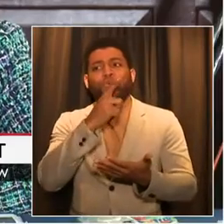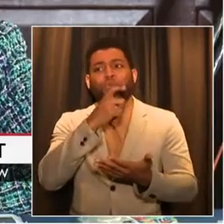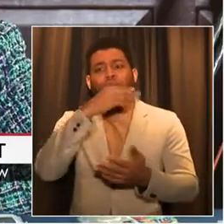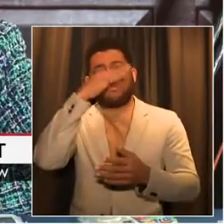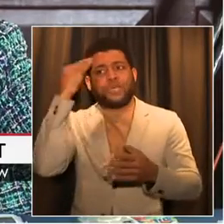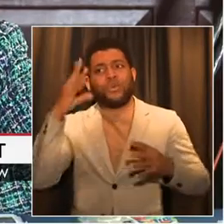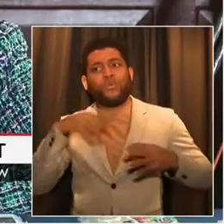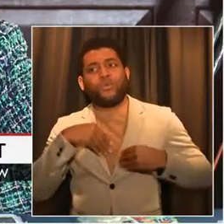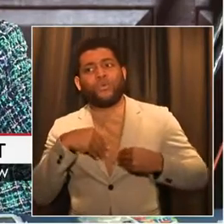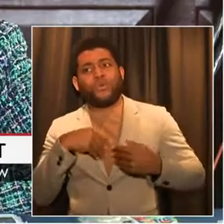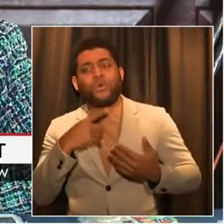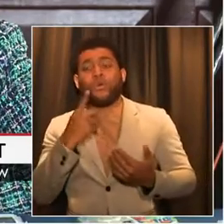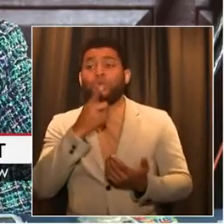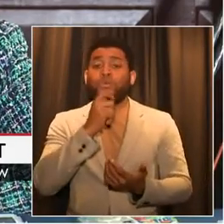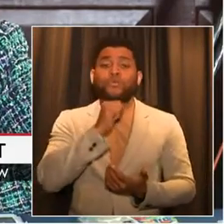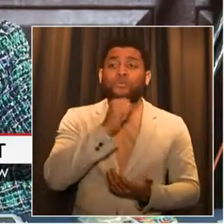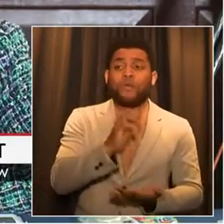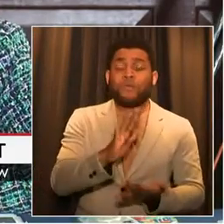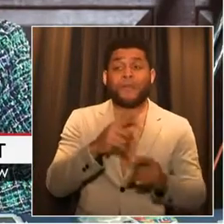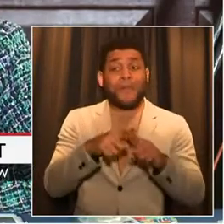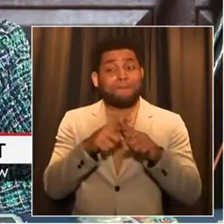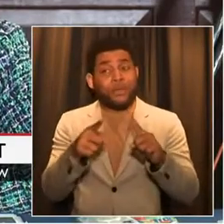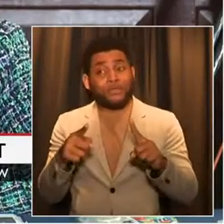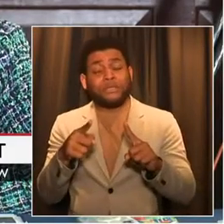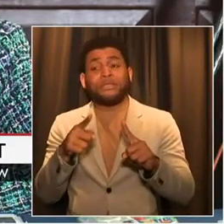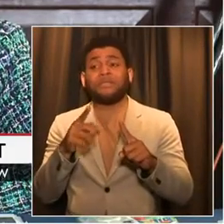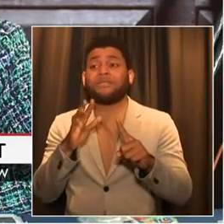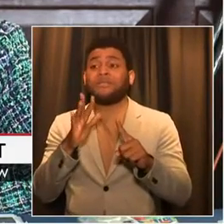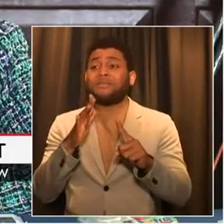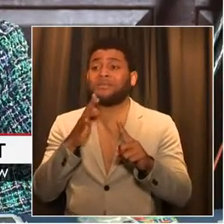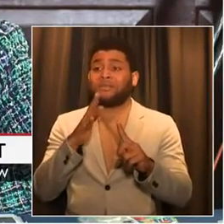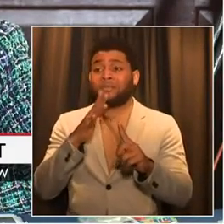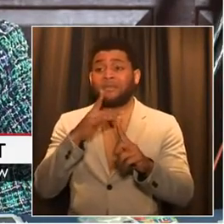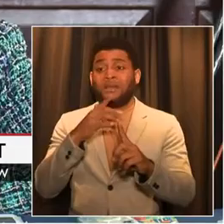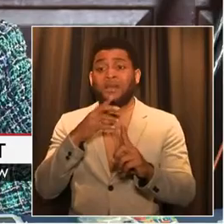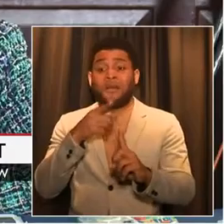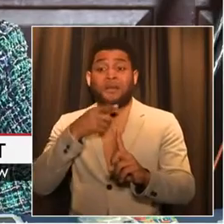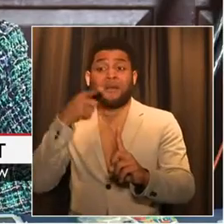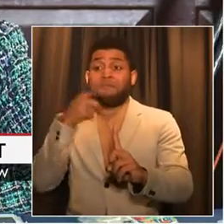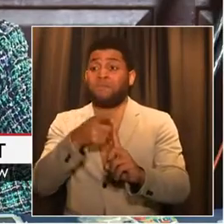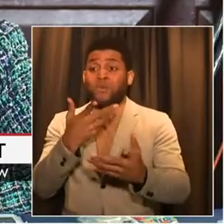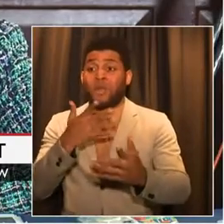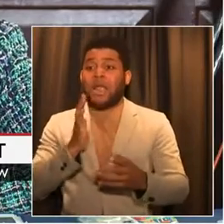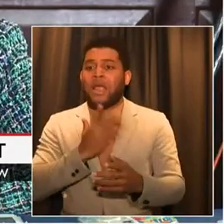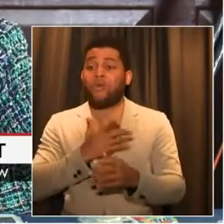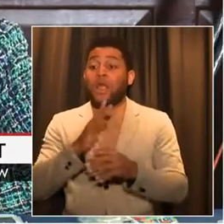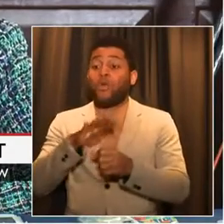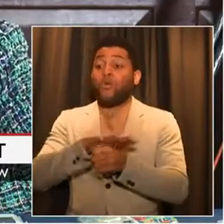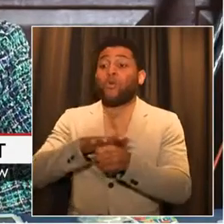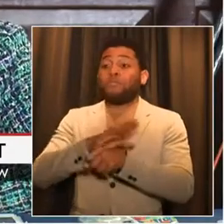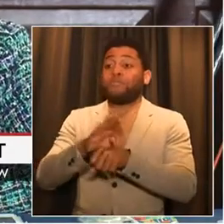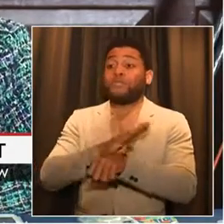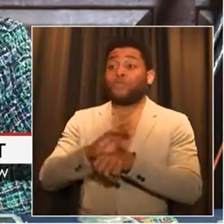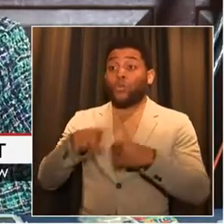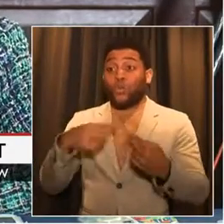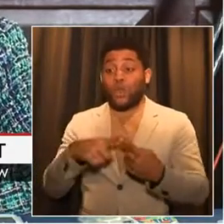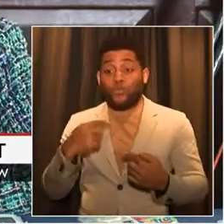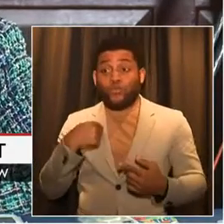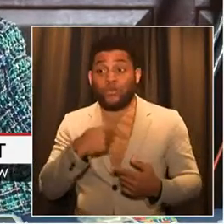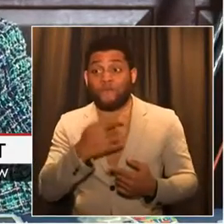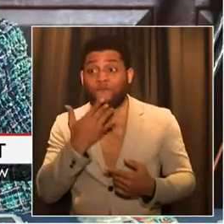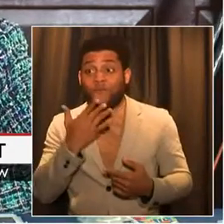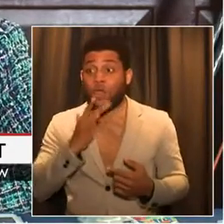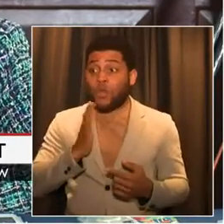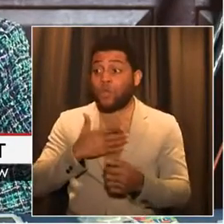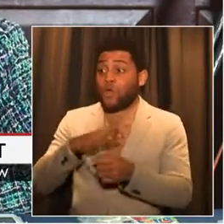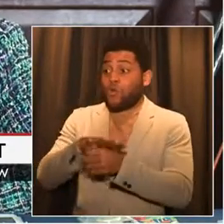But those are our local businesses, and when we're able to preference our local businesses, the chance that they are Ward